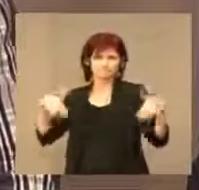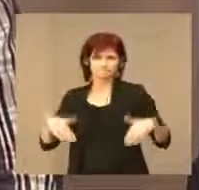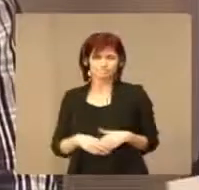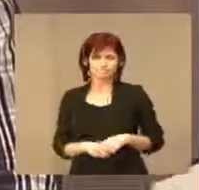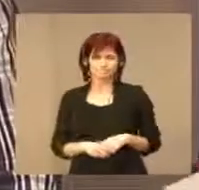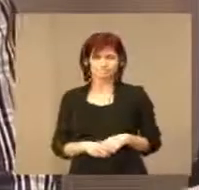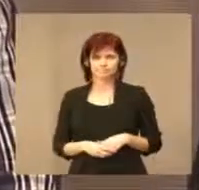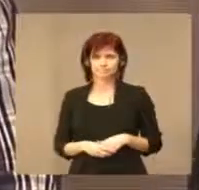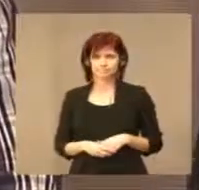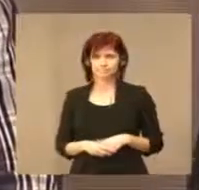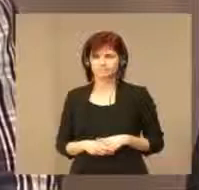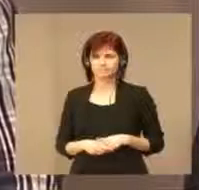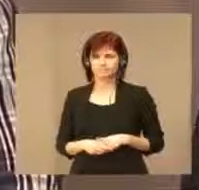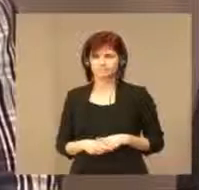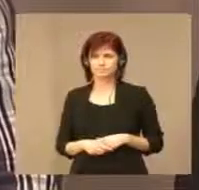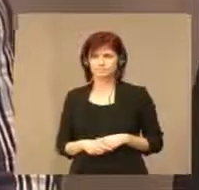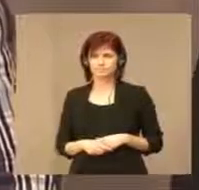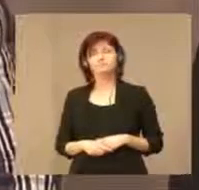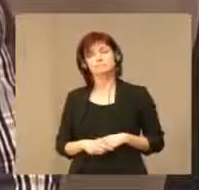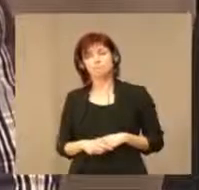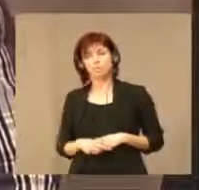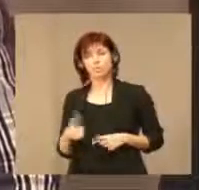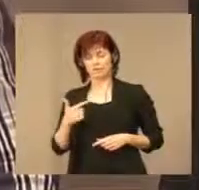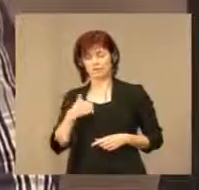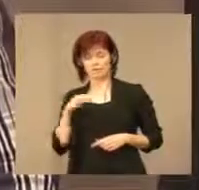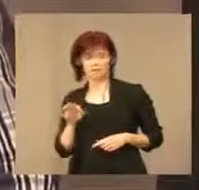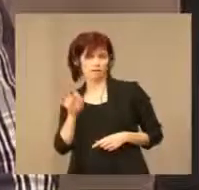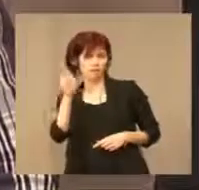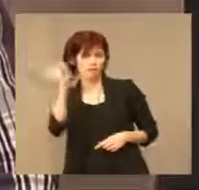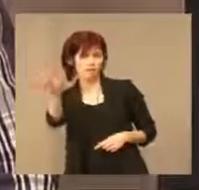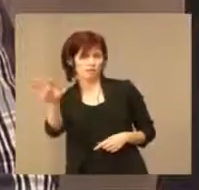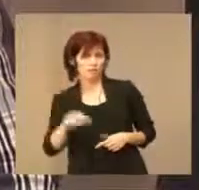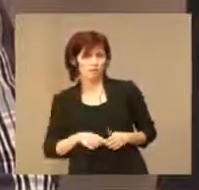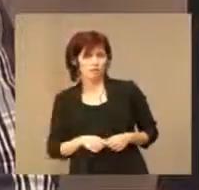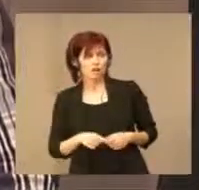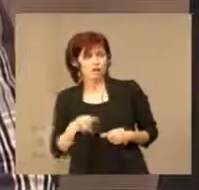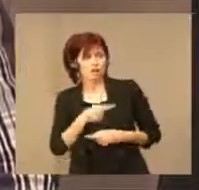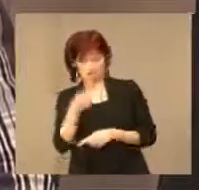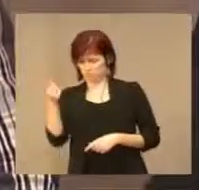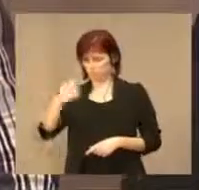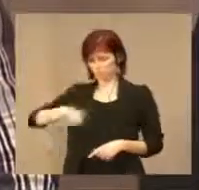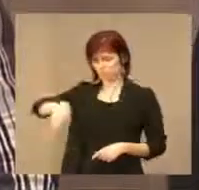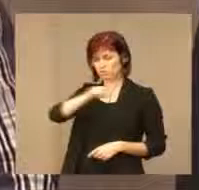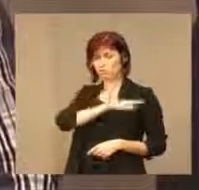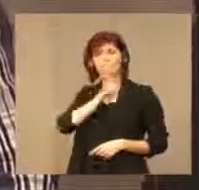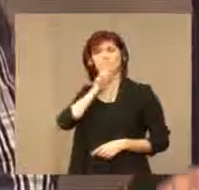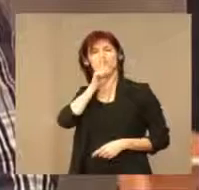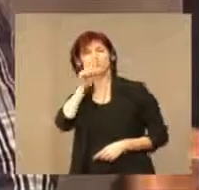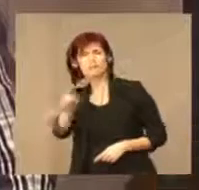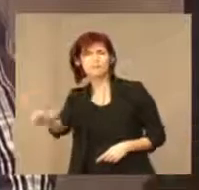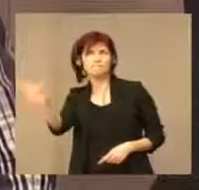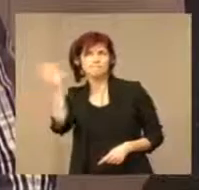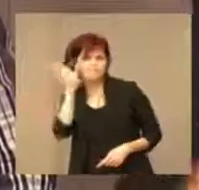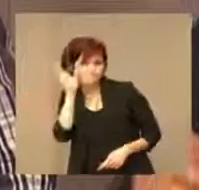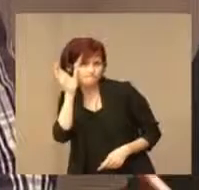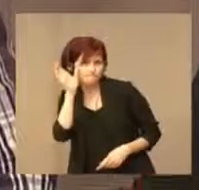my question to ourselves, I guess, are we listening to the disability